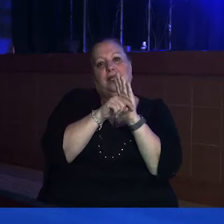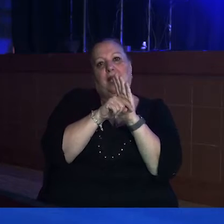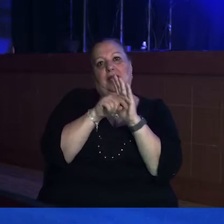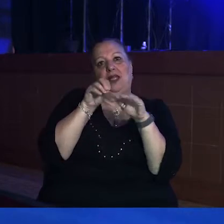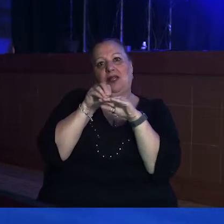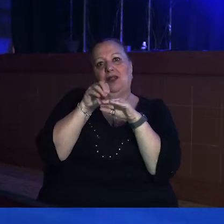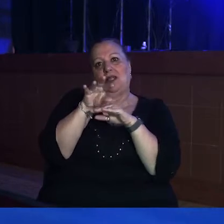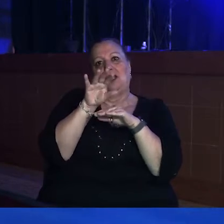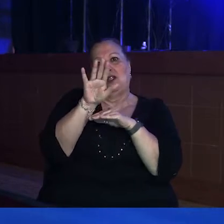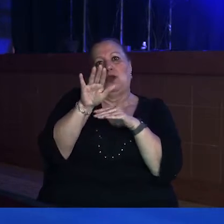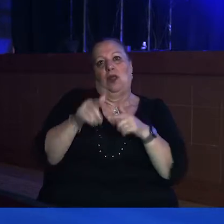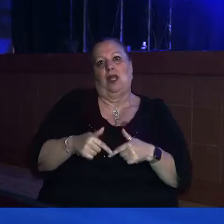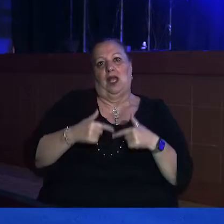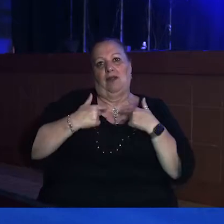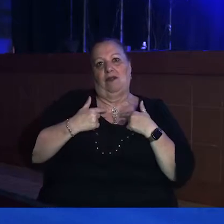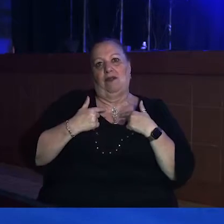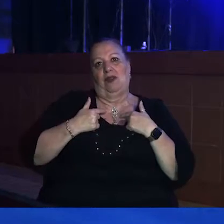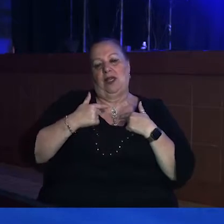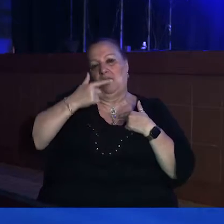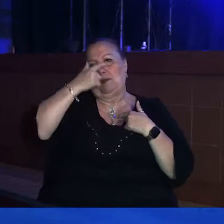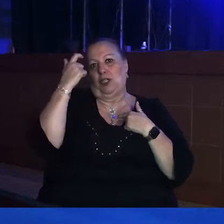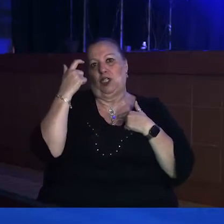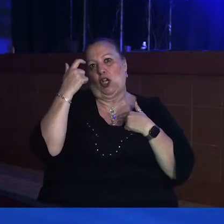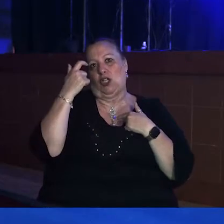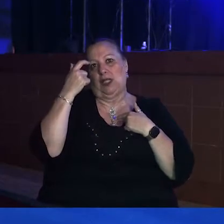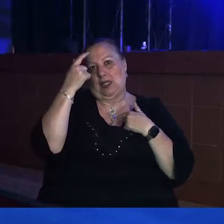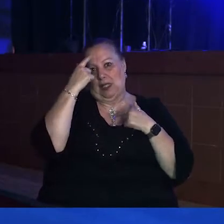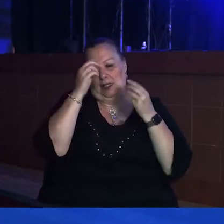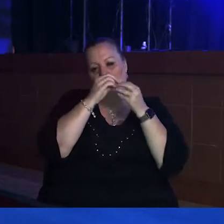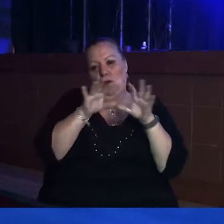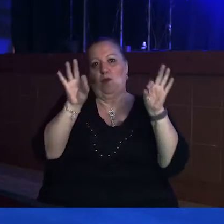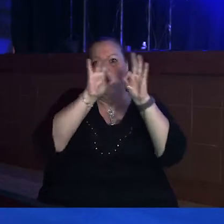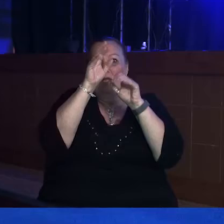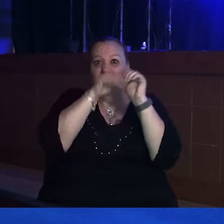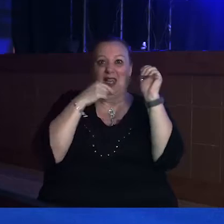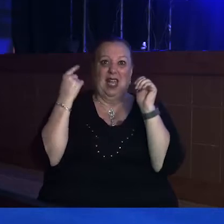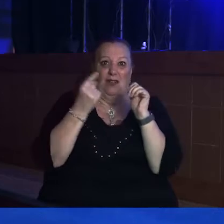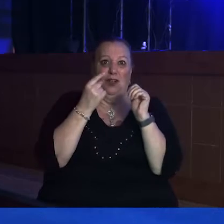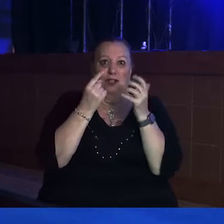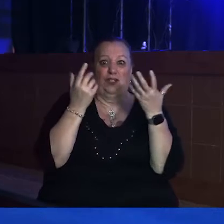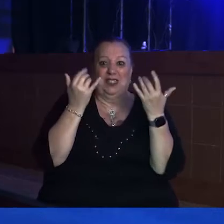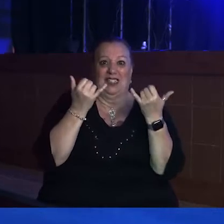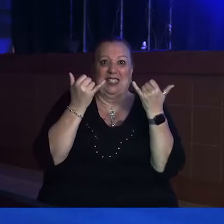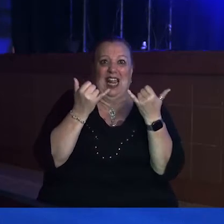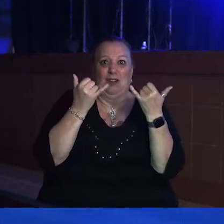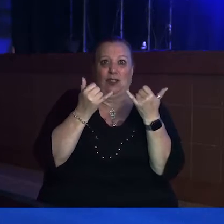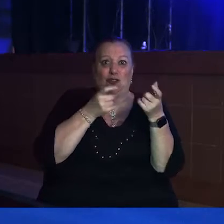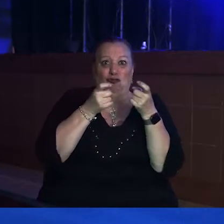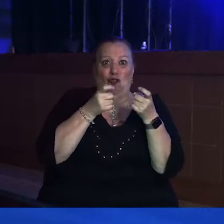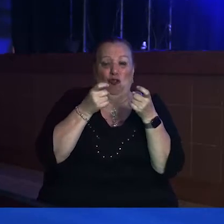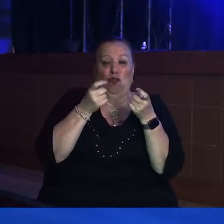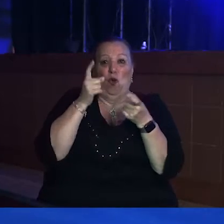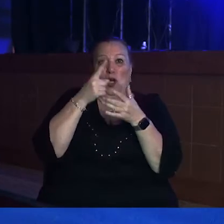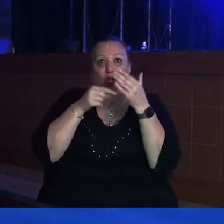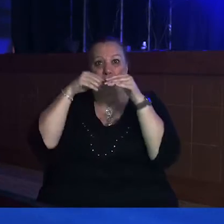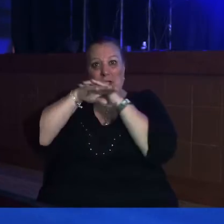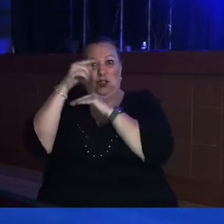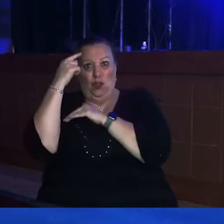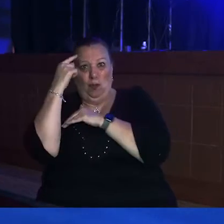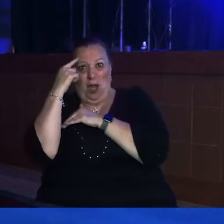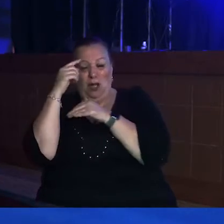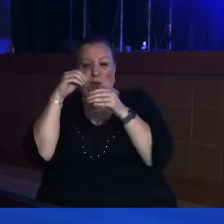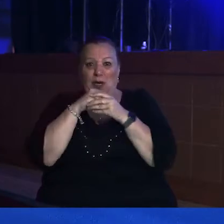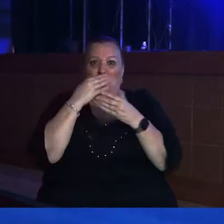your life, because I think it's more critical than ever to control the inputs in your mind. We're in a crisis. Much of the news is bad,